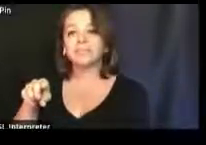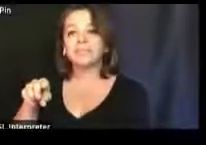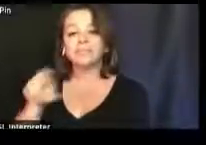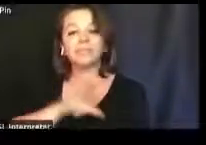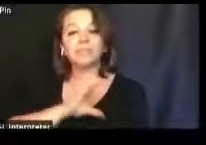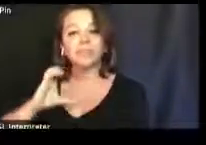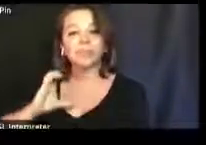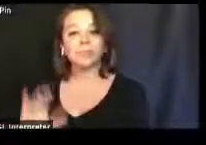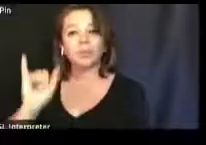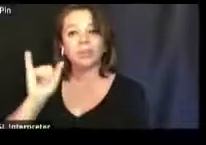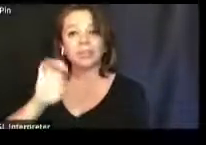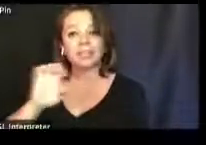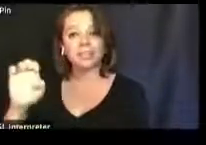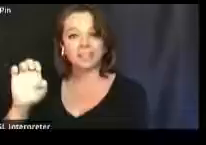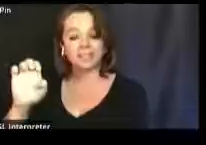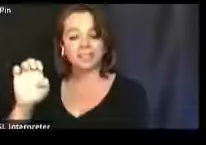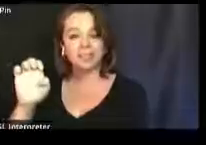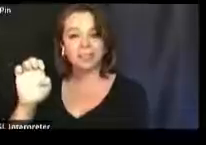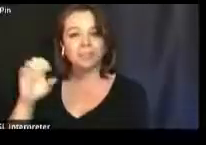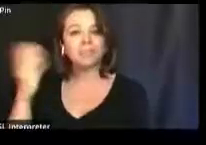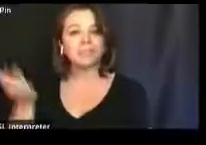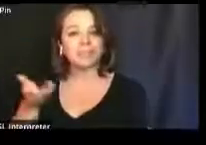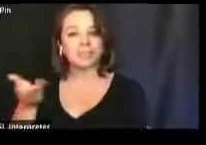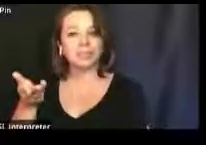Commissioner Yee, Here.